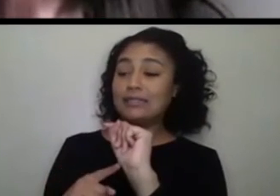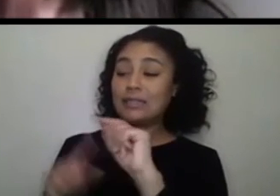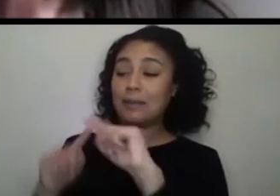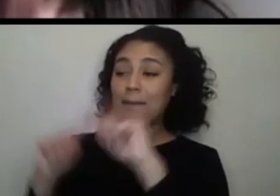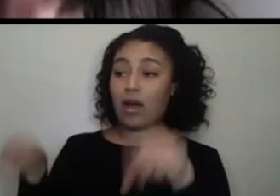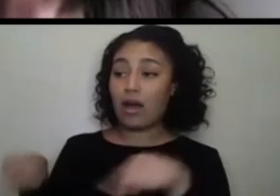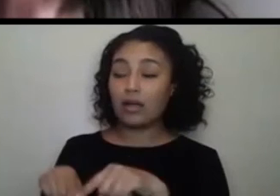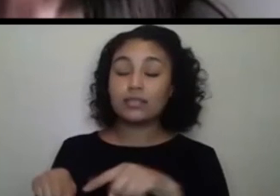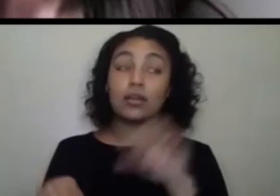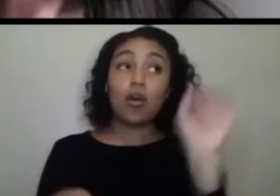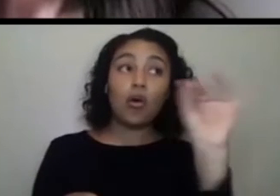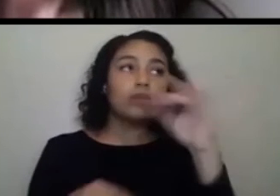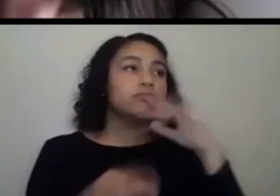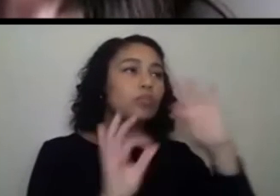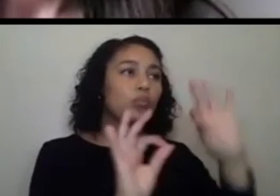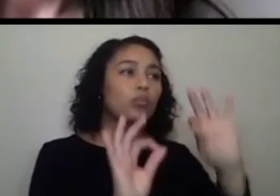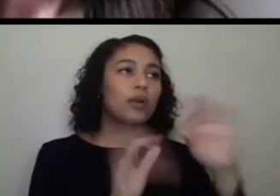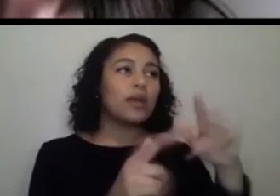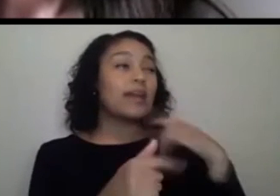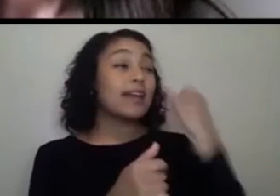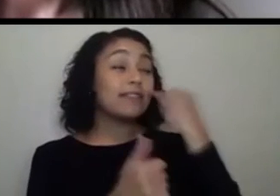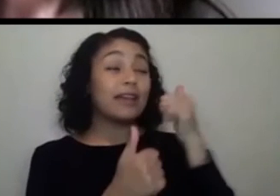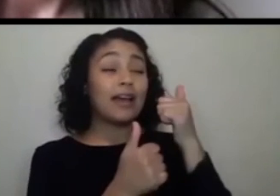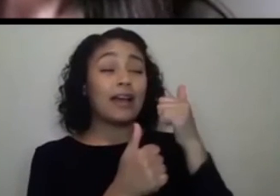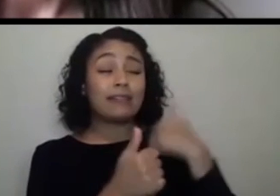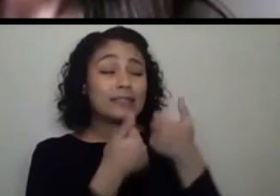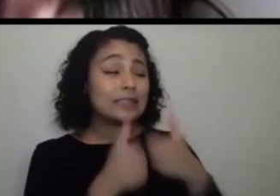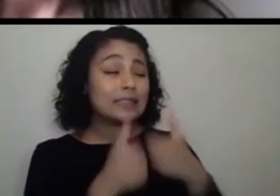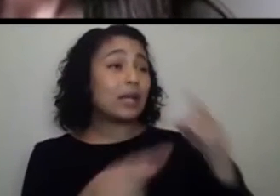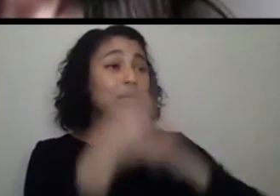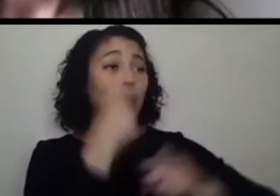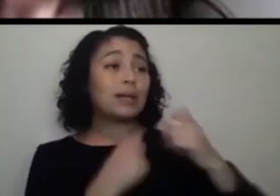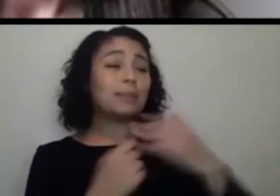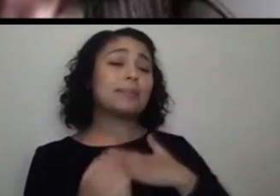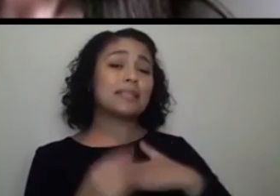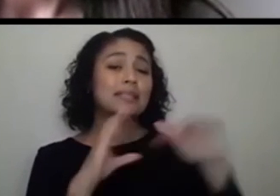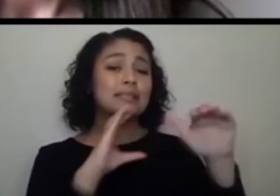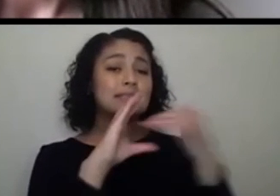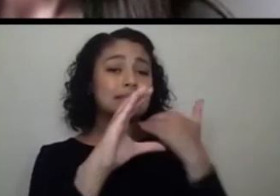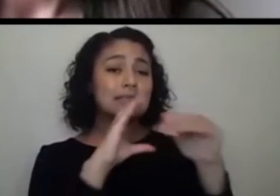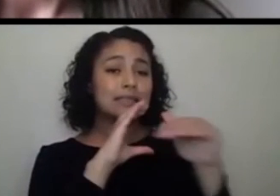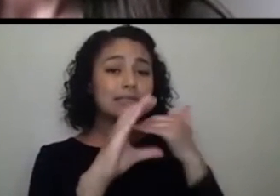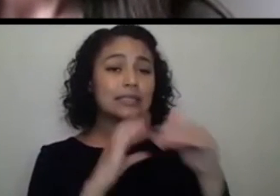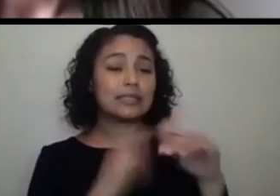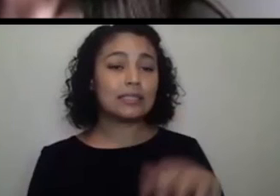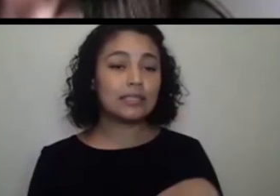tell anybody if they have any questions. Just email, and my email is